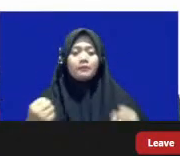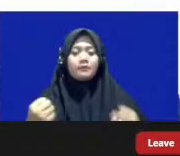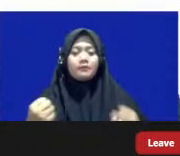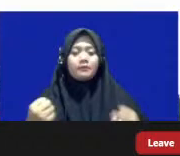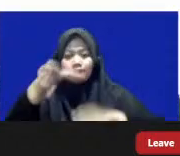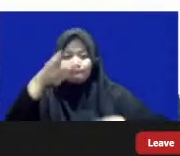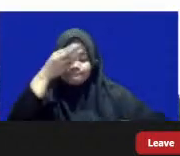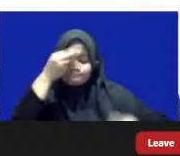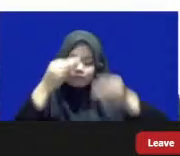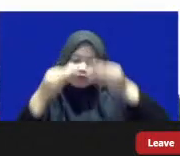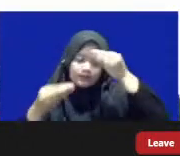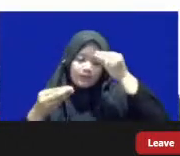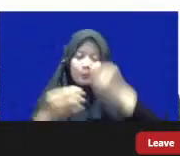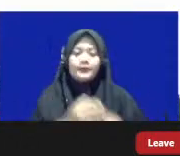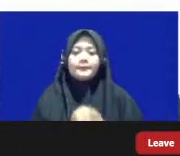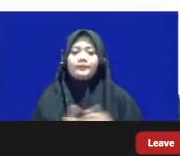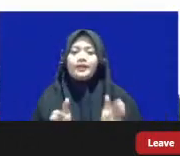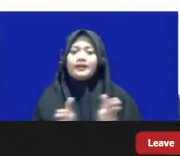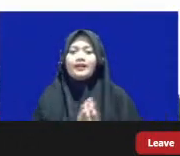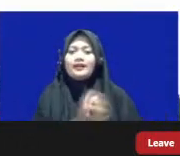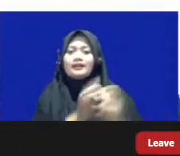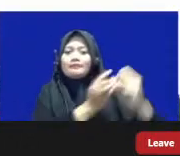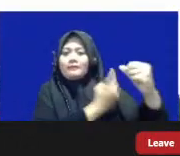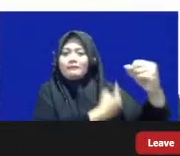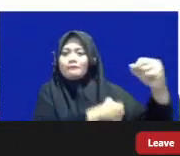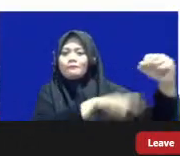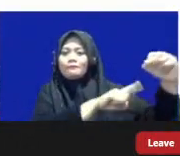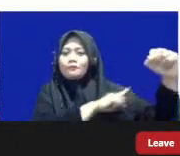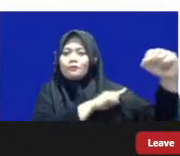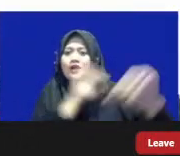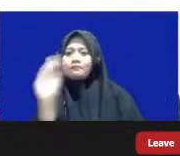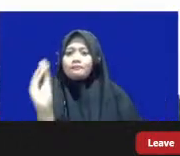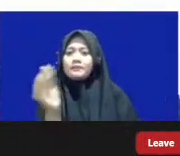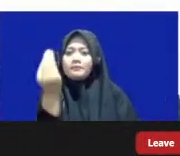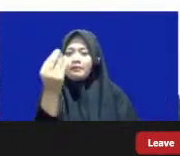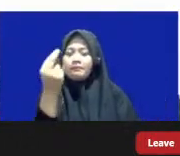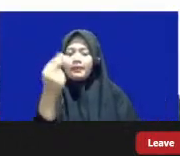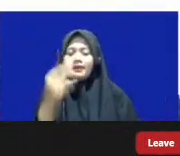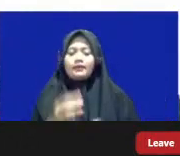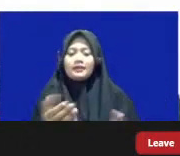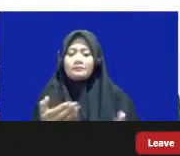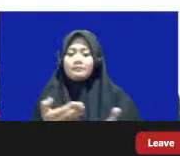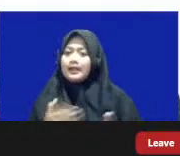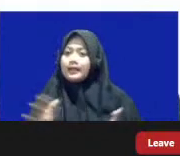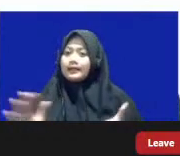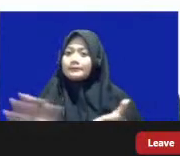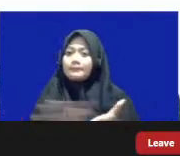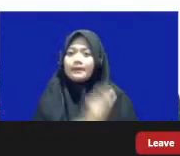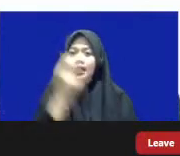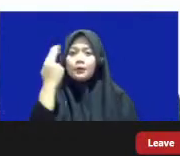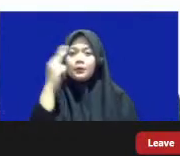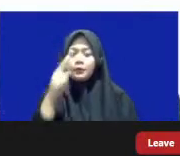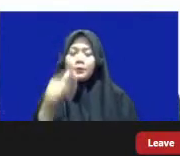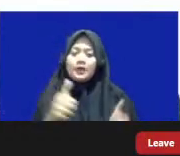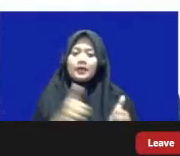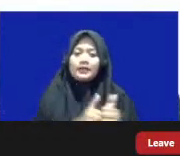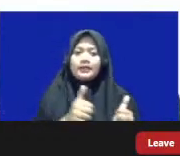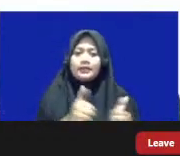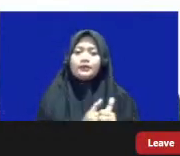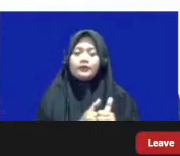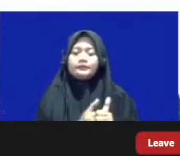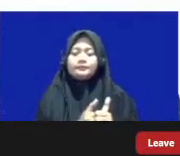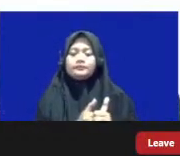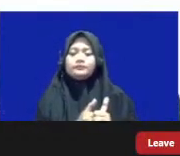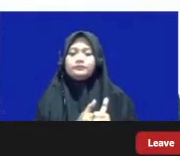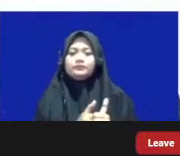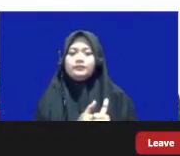skills, and provided with opportunities to engage meaningfully, including for resilience building and